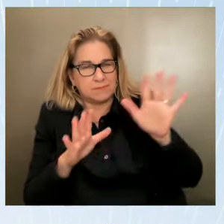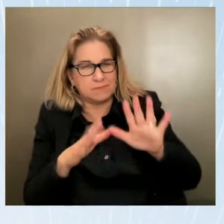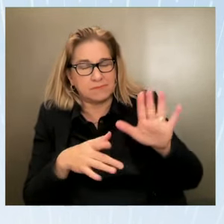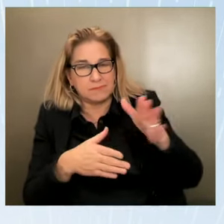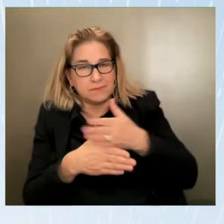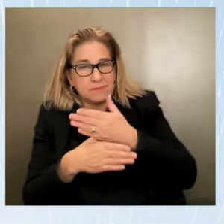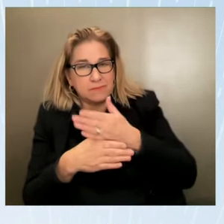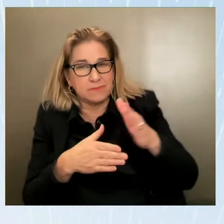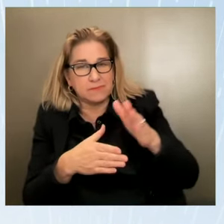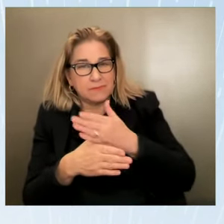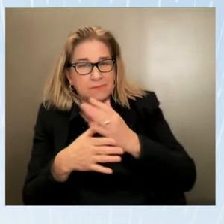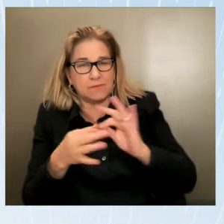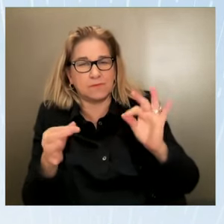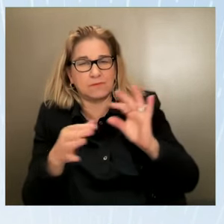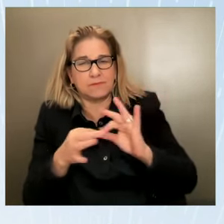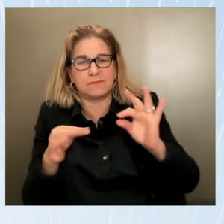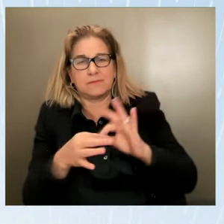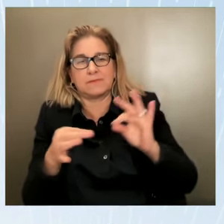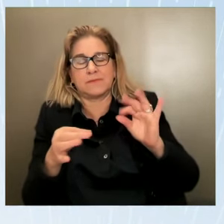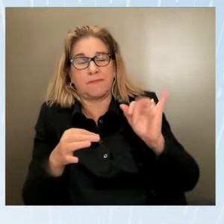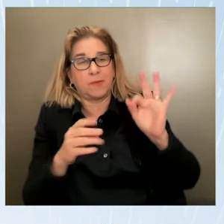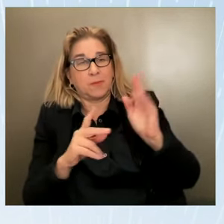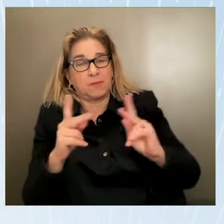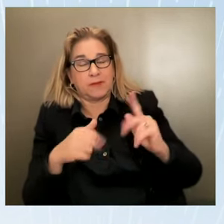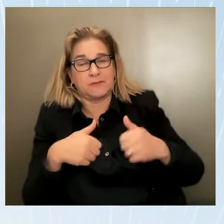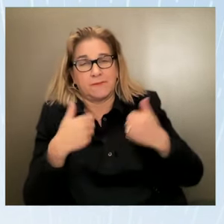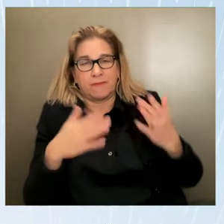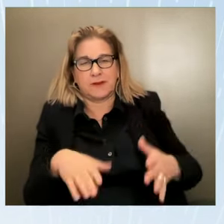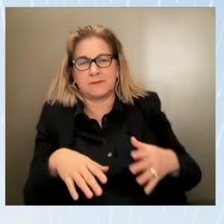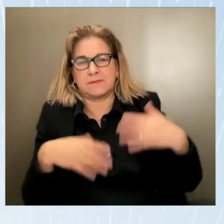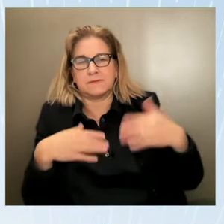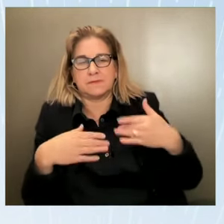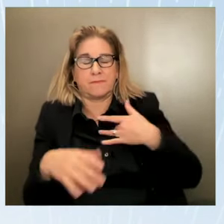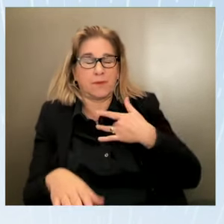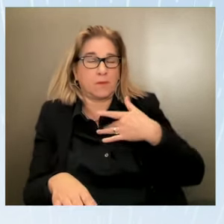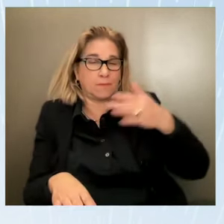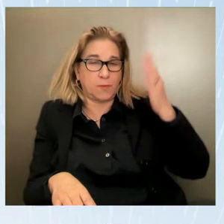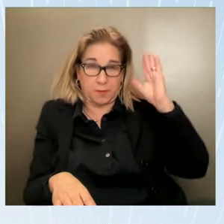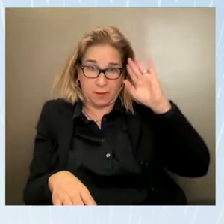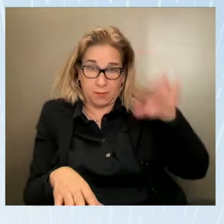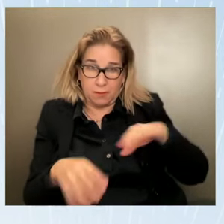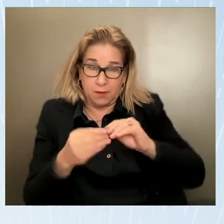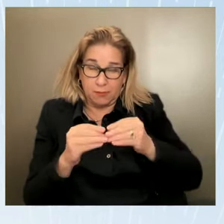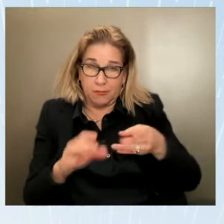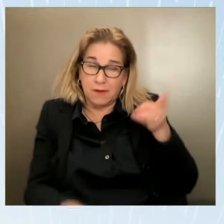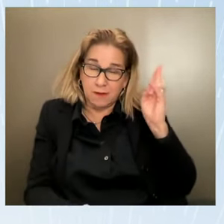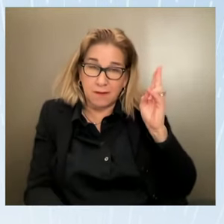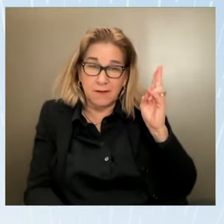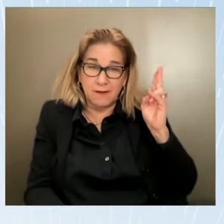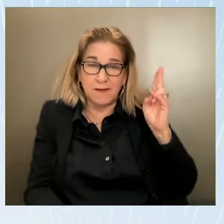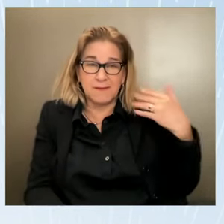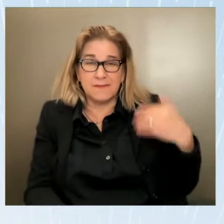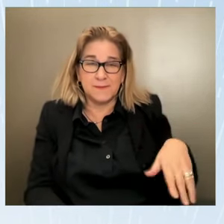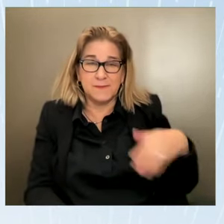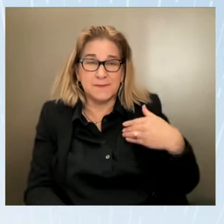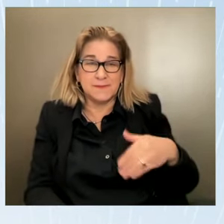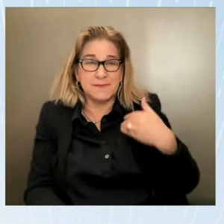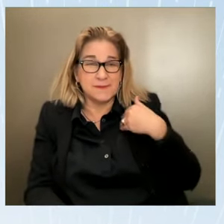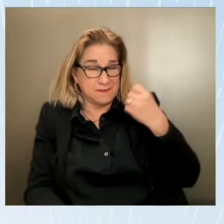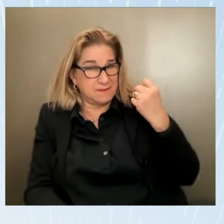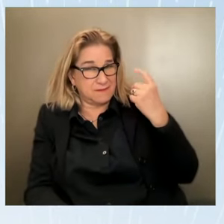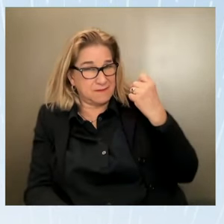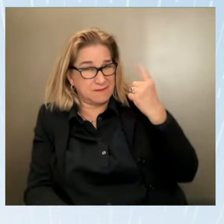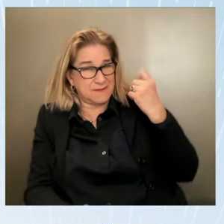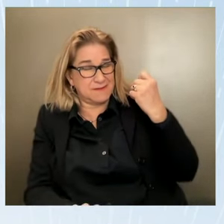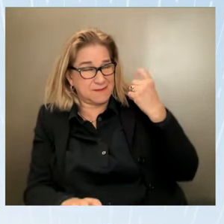these numbers are overwhelming, the statistics are overwhelming, and we can grasp them, I think, intellectually, but what really makes a difference is what we